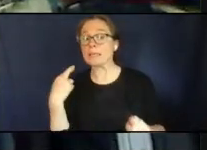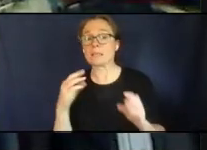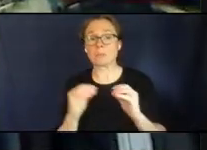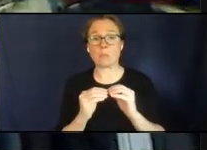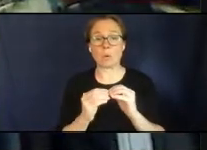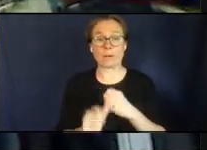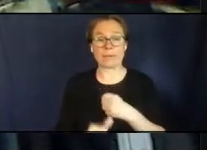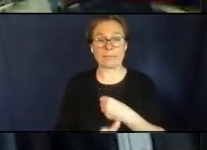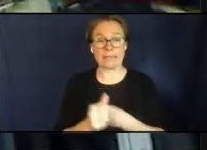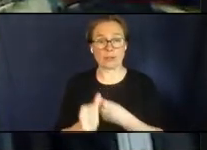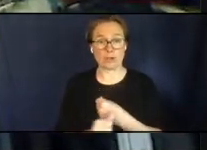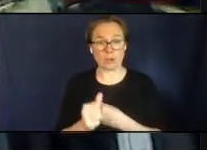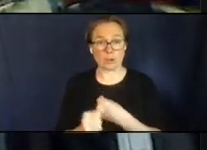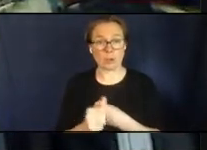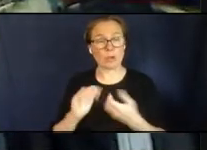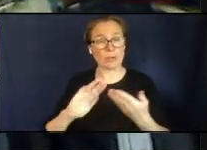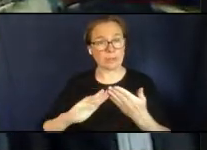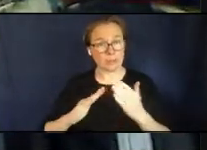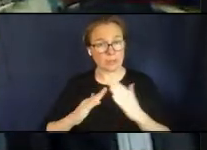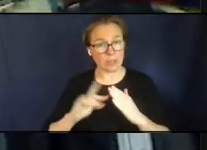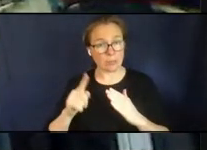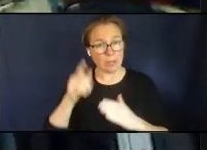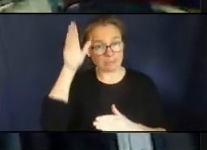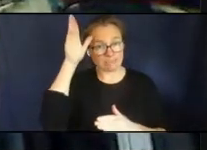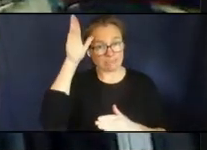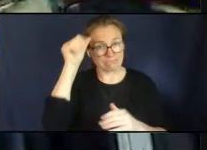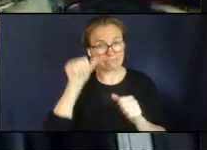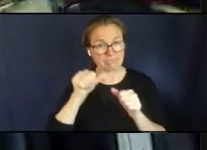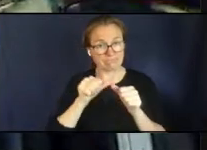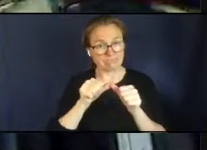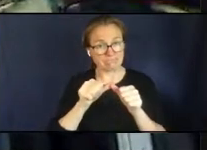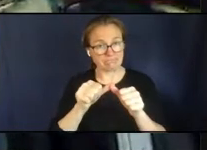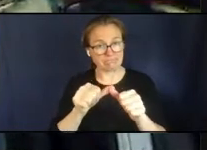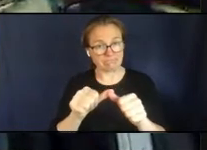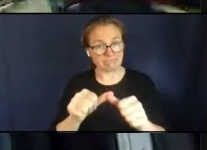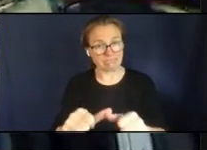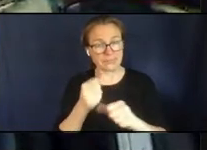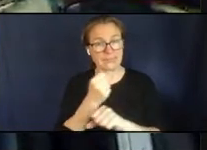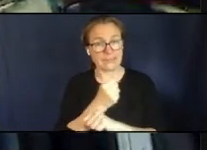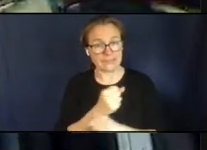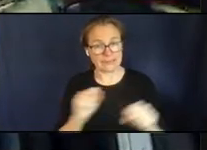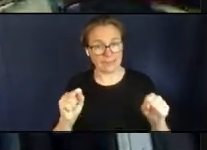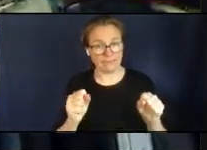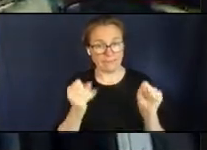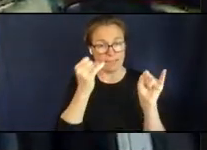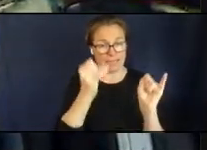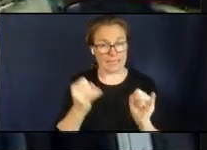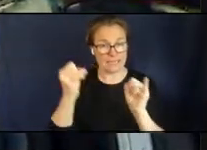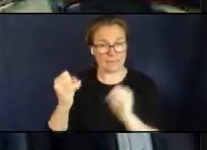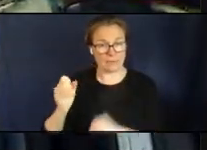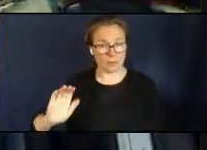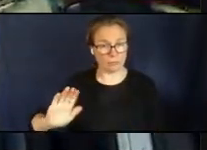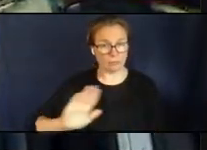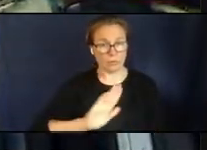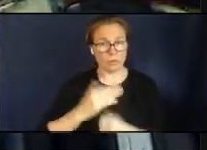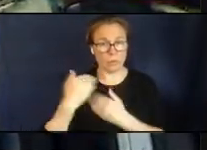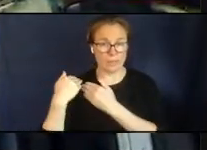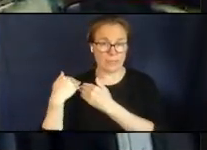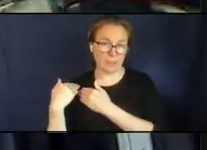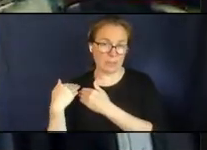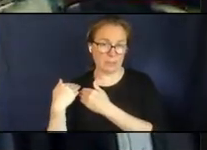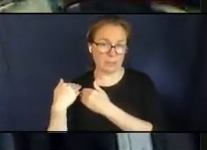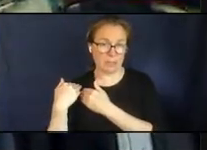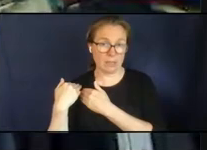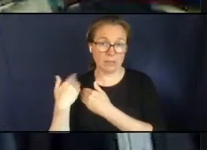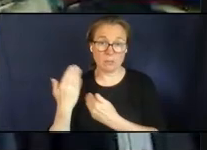the community is important, and the individual accountability that we all can take to actually reach out to somebody that we know that's